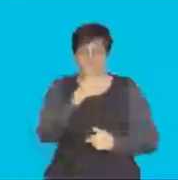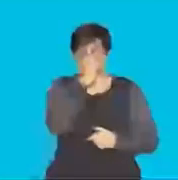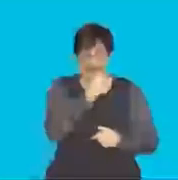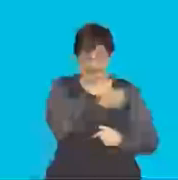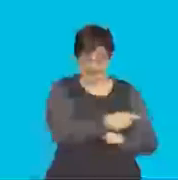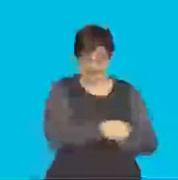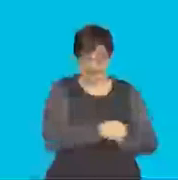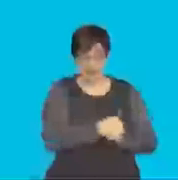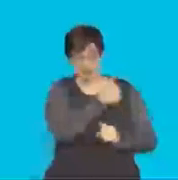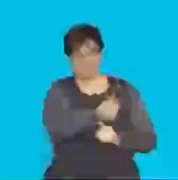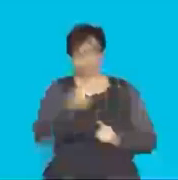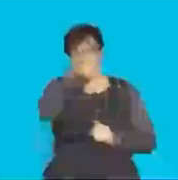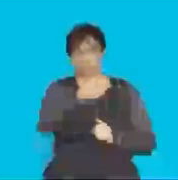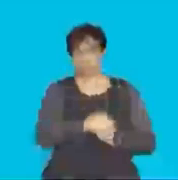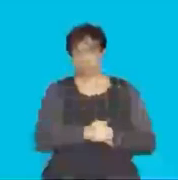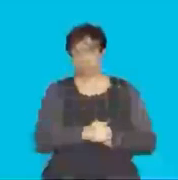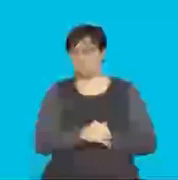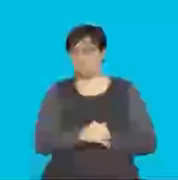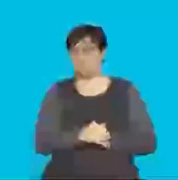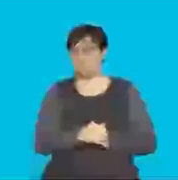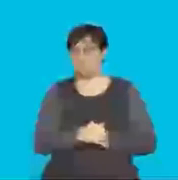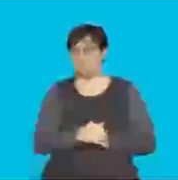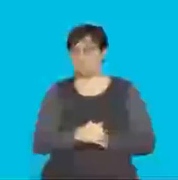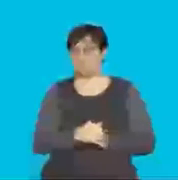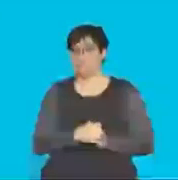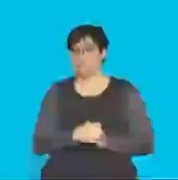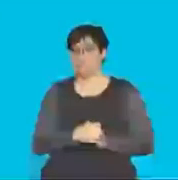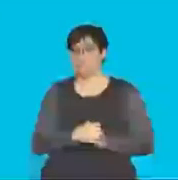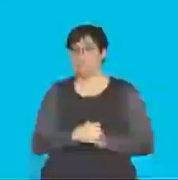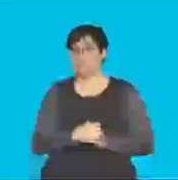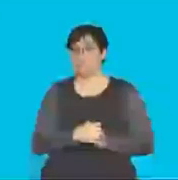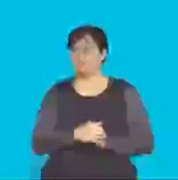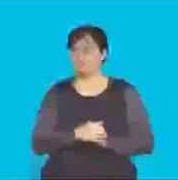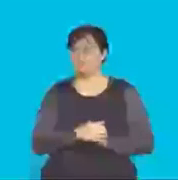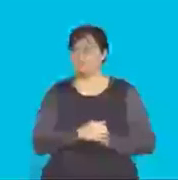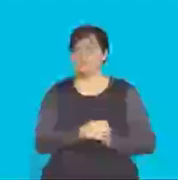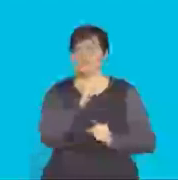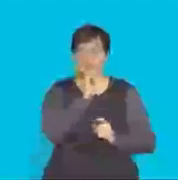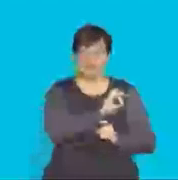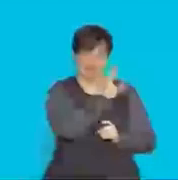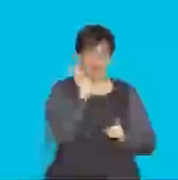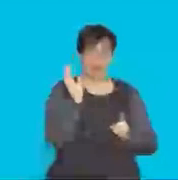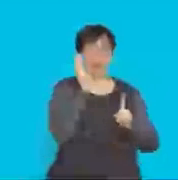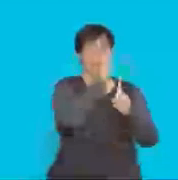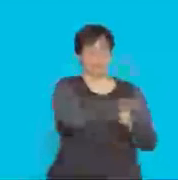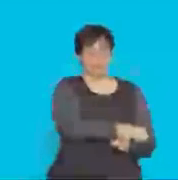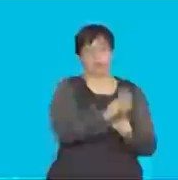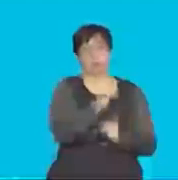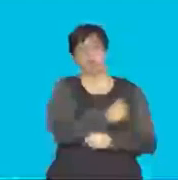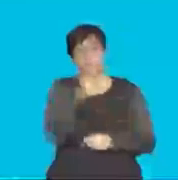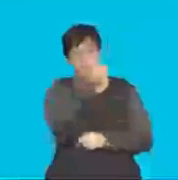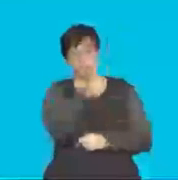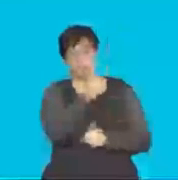black, again I enjoy doing this in that I make sure that I write down clearly what the dominant